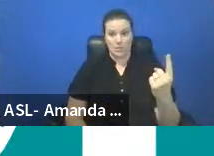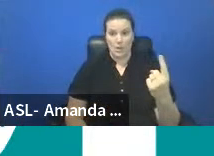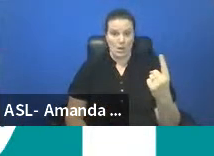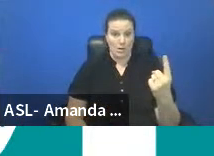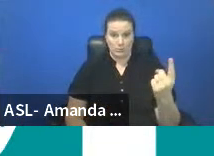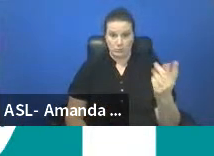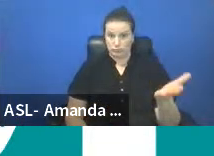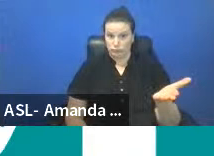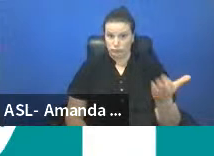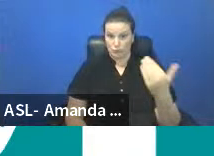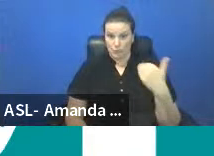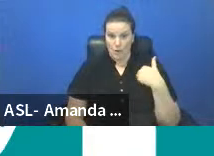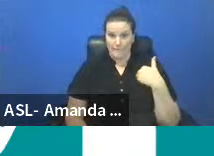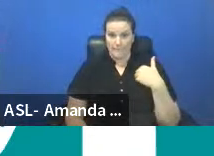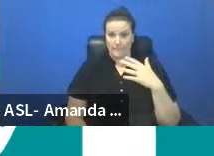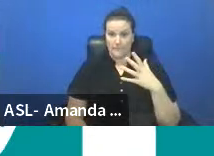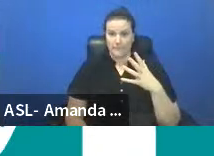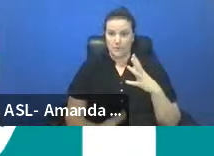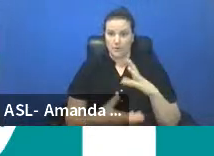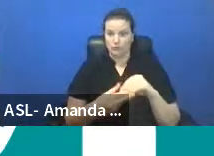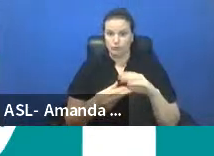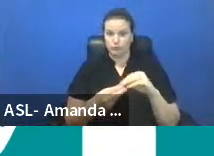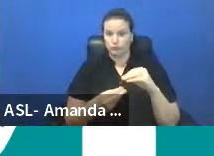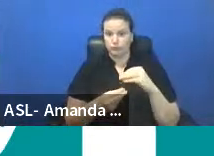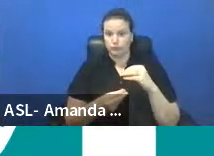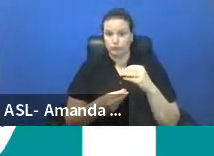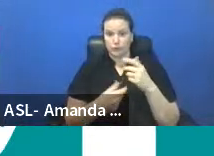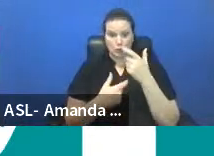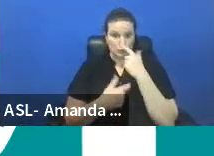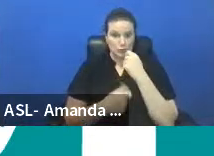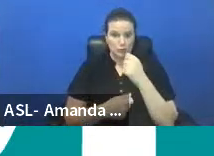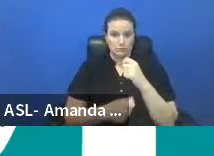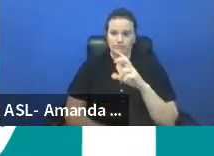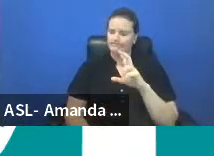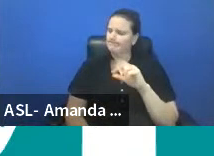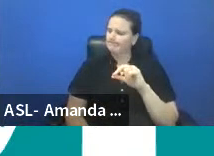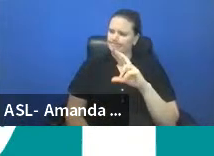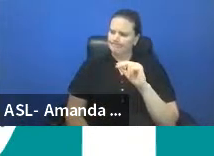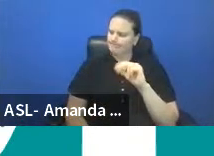who has expressed any interest? Not at this time.